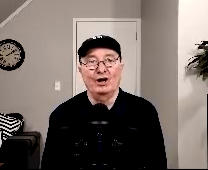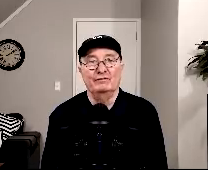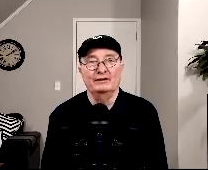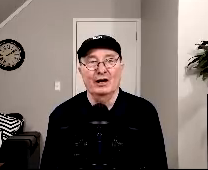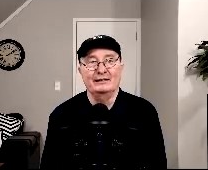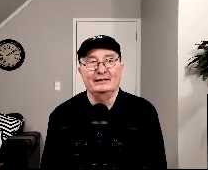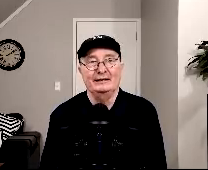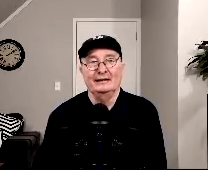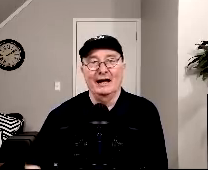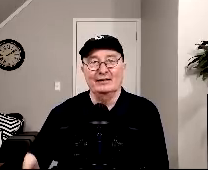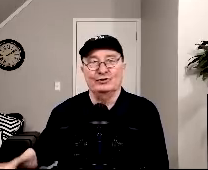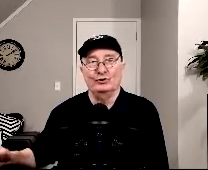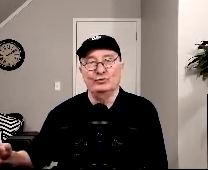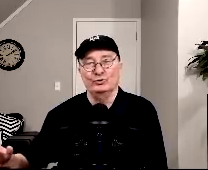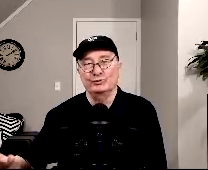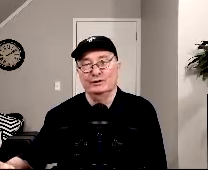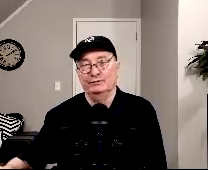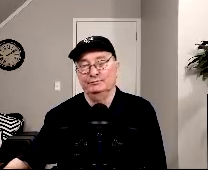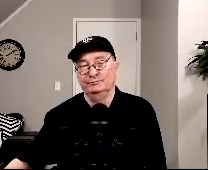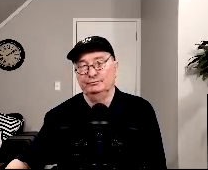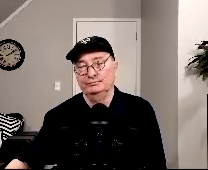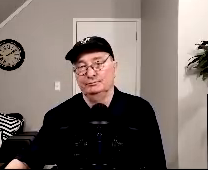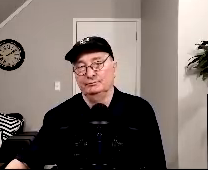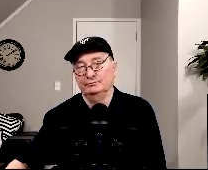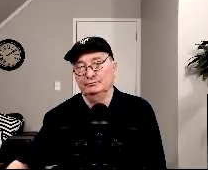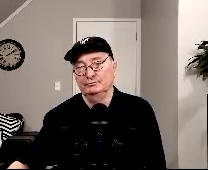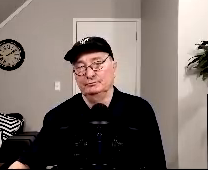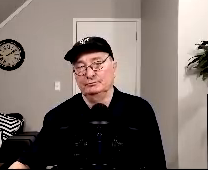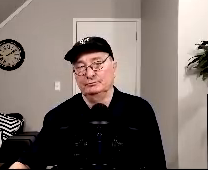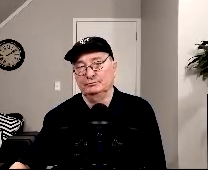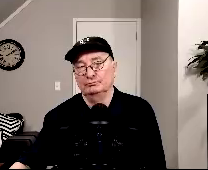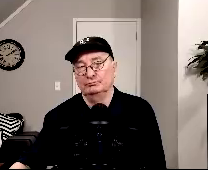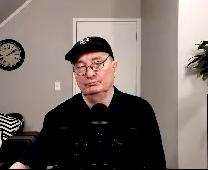using COVID-19 as her ruse.